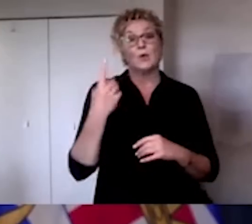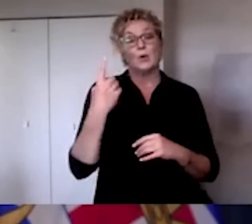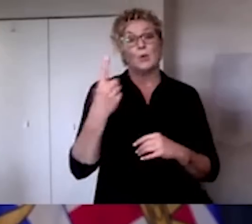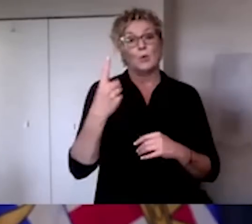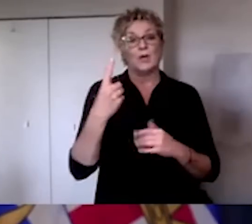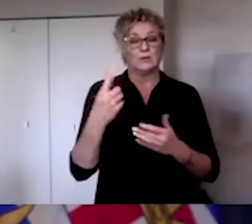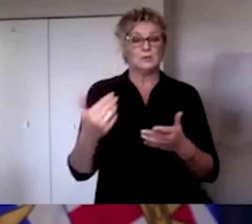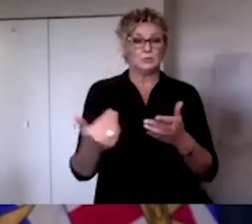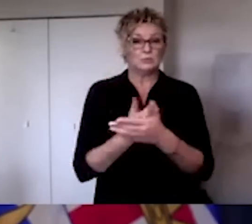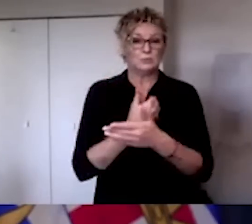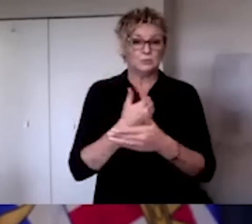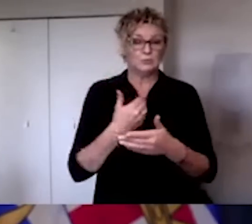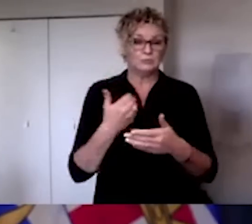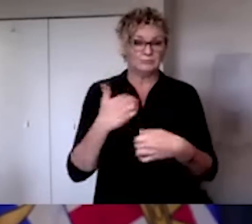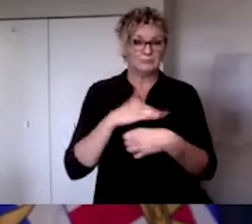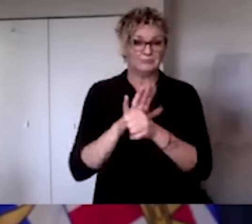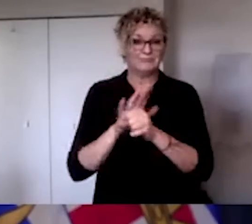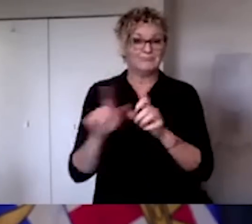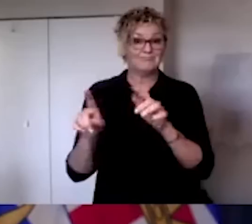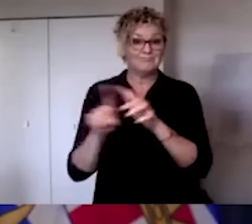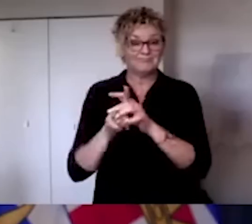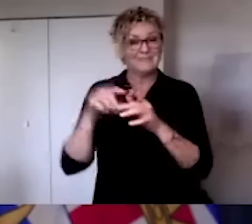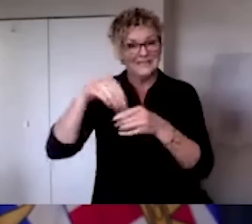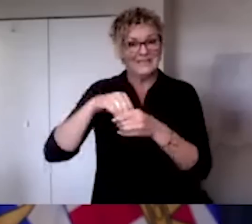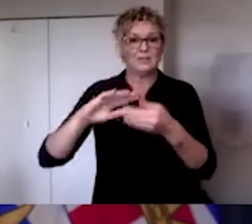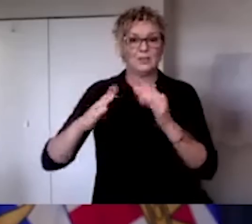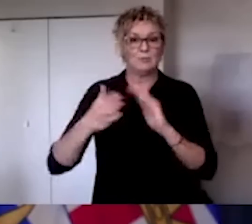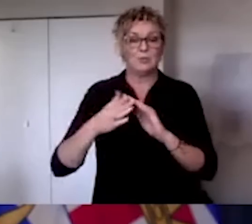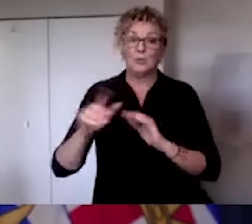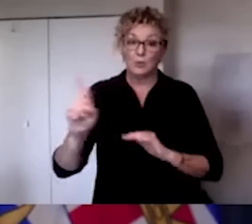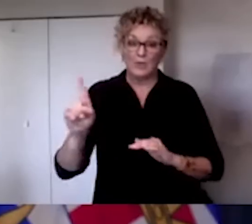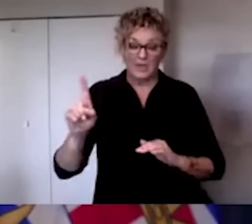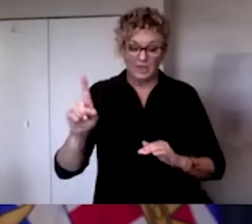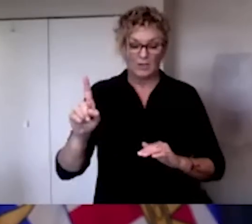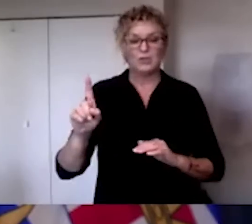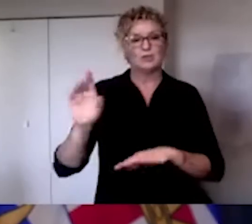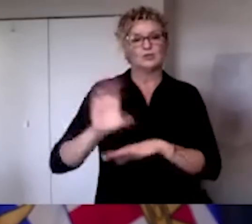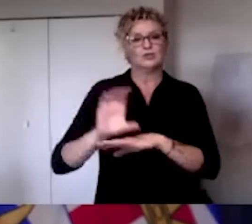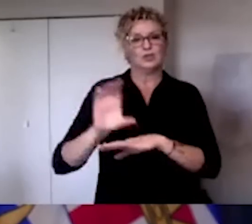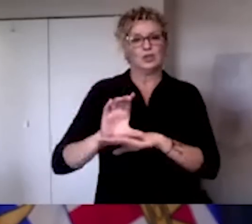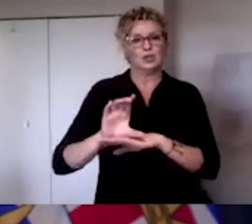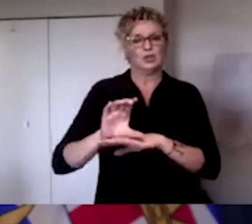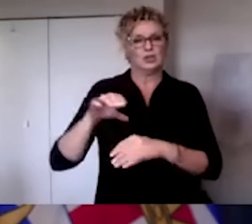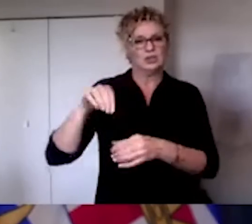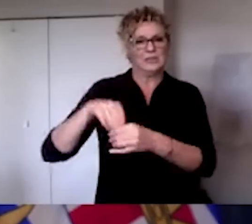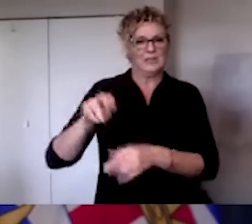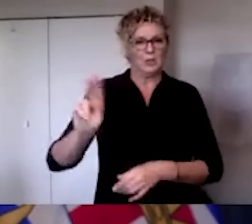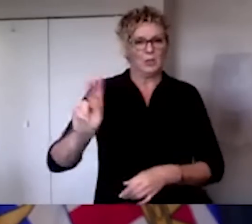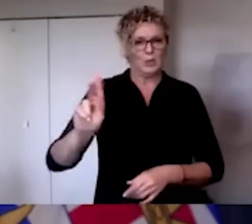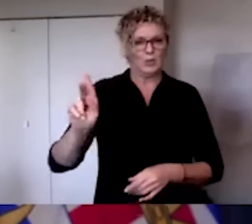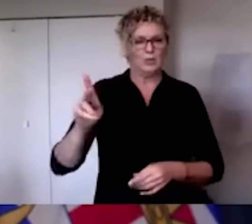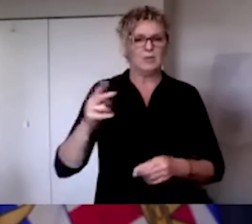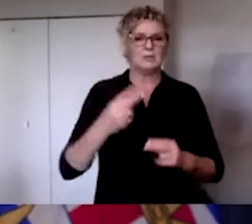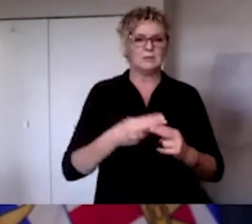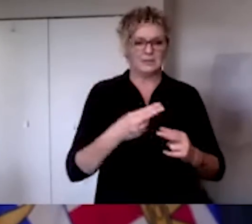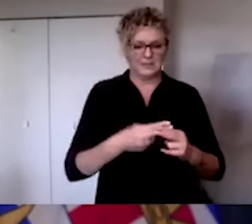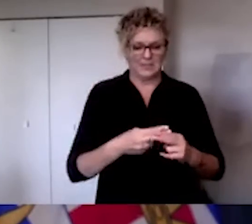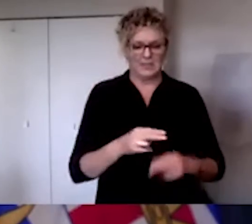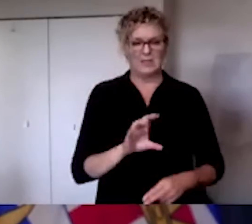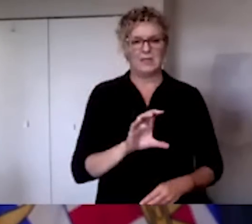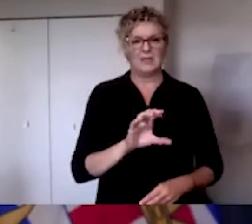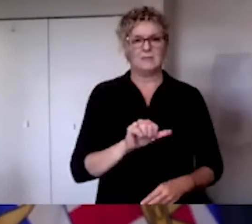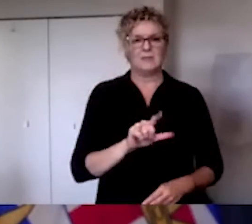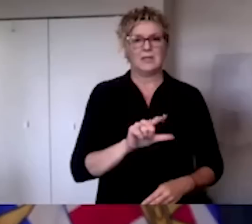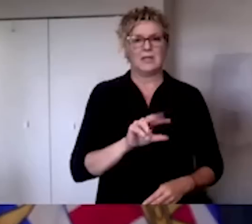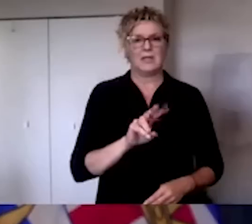Calvary Chapel Church in Kelowna in Interior Health. I would also encourage people to check health authority websites for